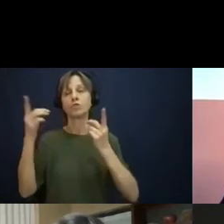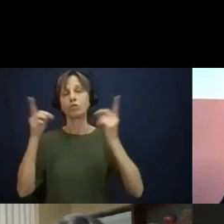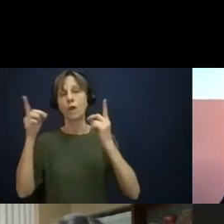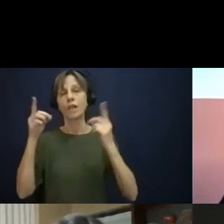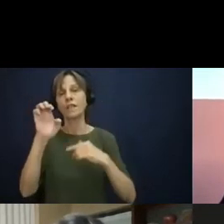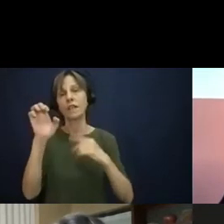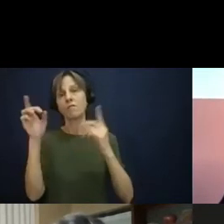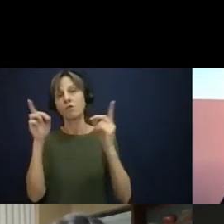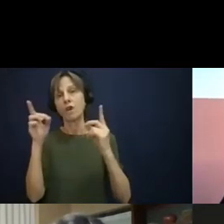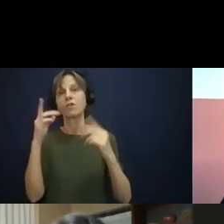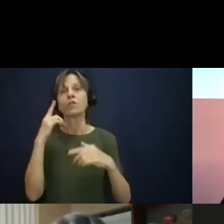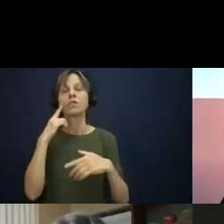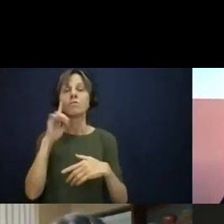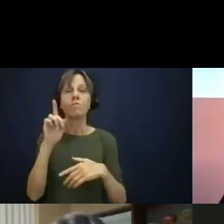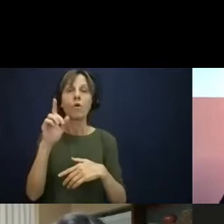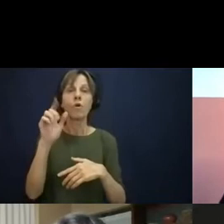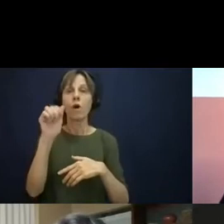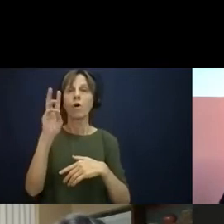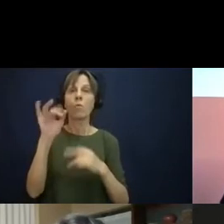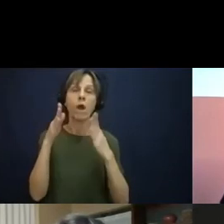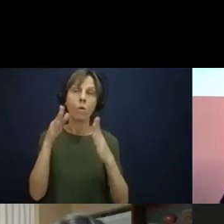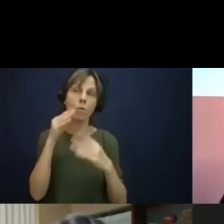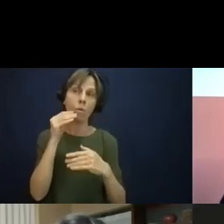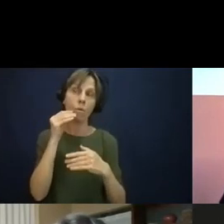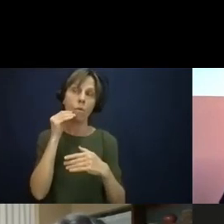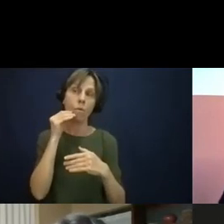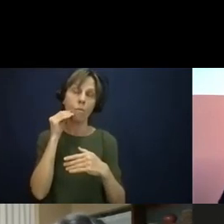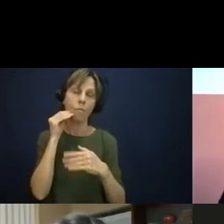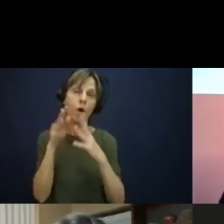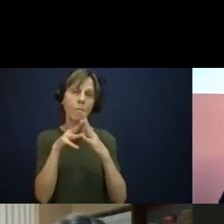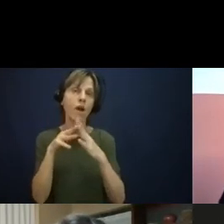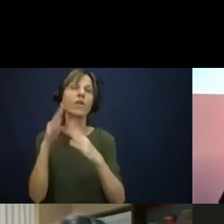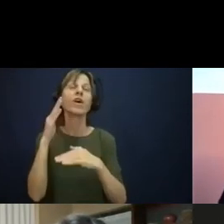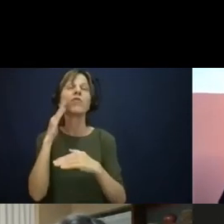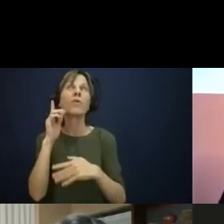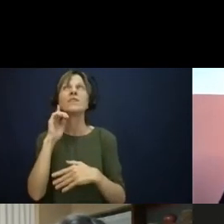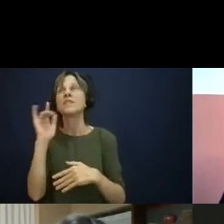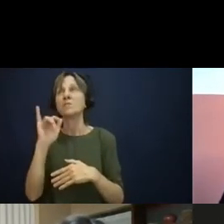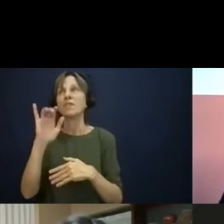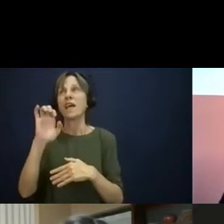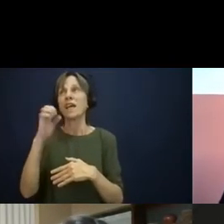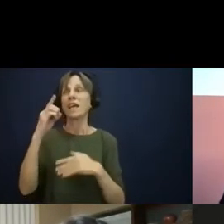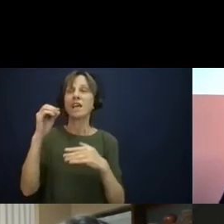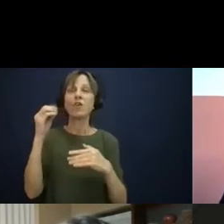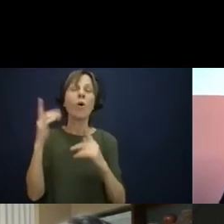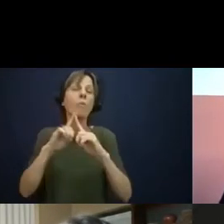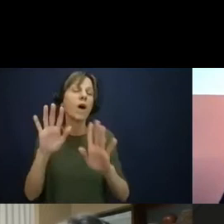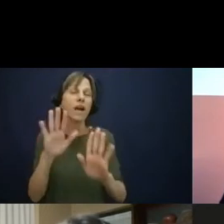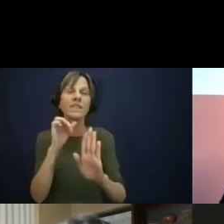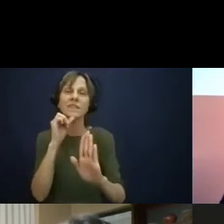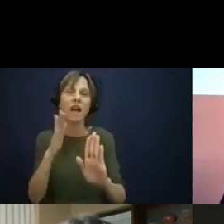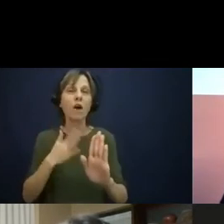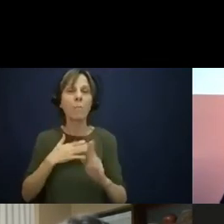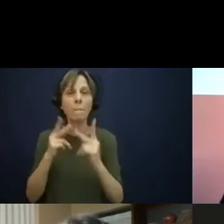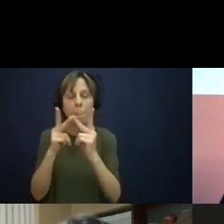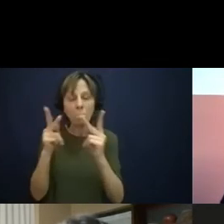And I think a lot of times when I say that, like, it seems like an ego thing, but it's not. I think my position is very like reminiscent of